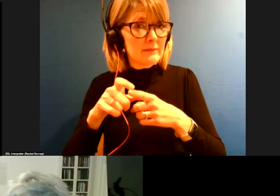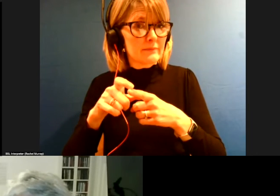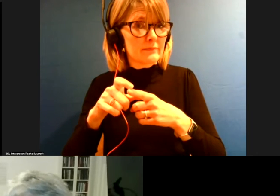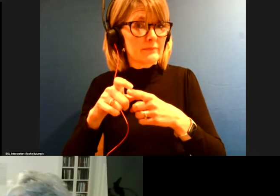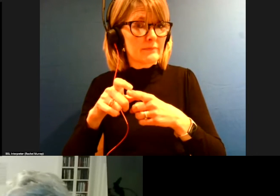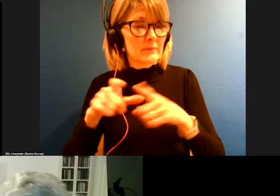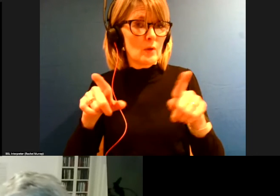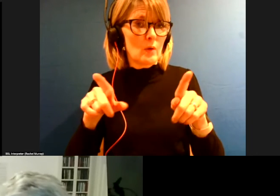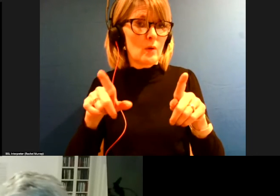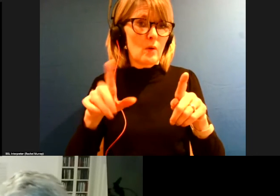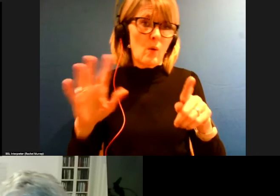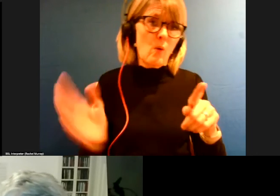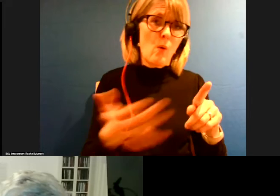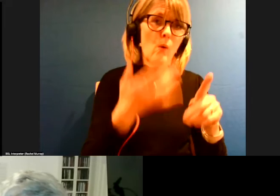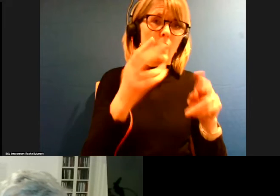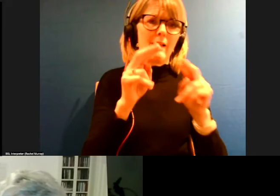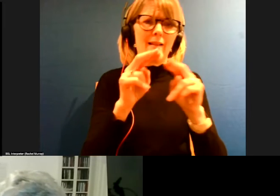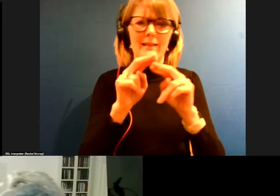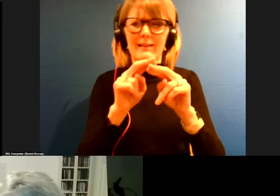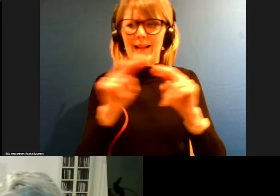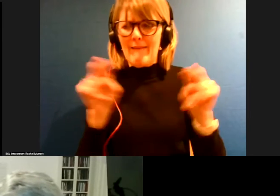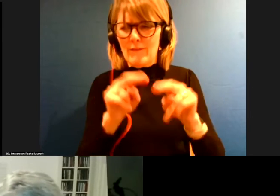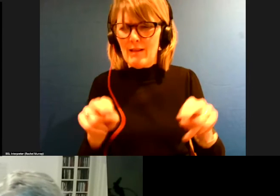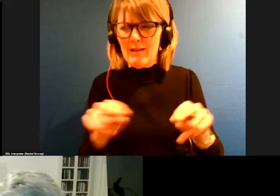and all those levels of dyslexia. We need a